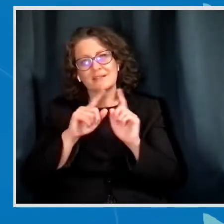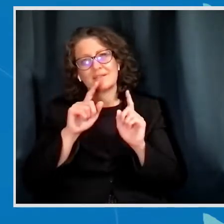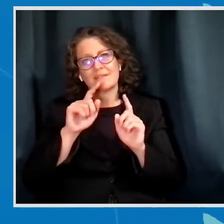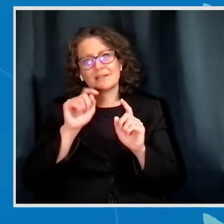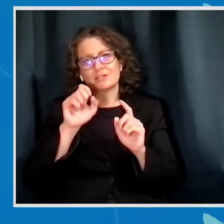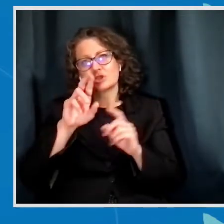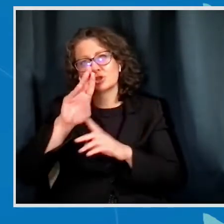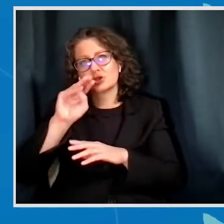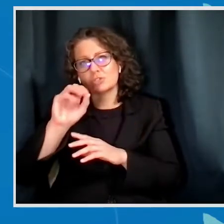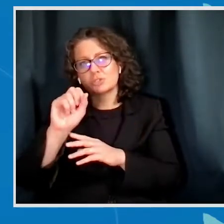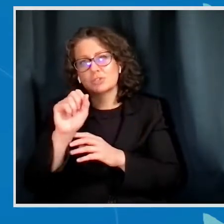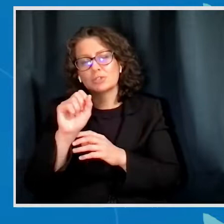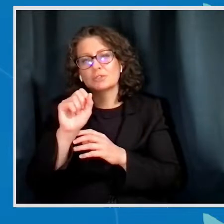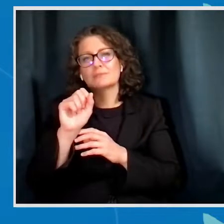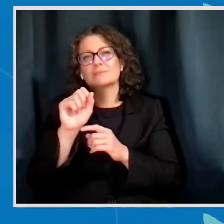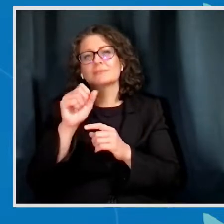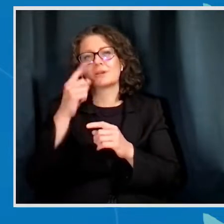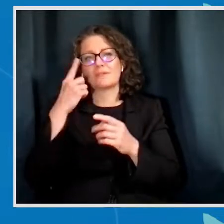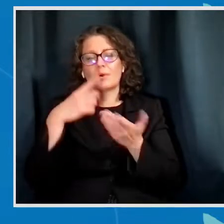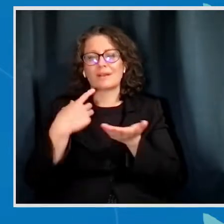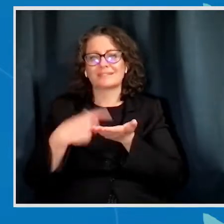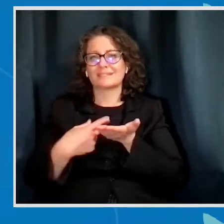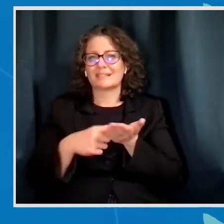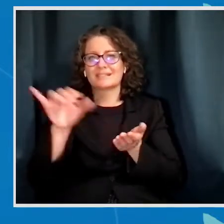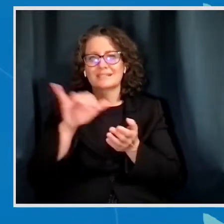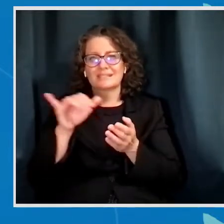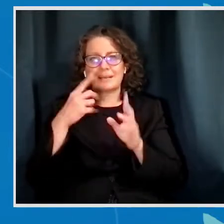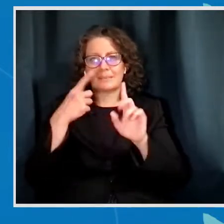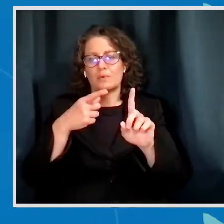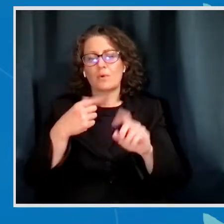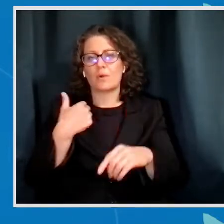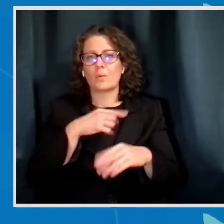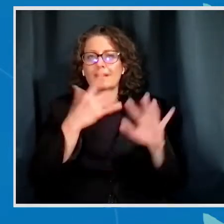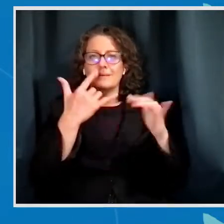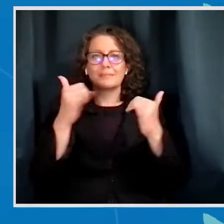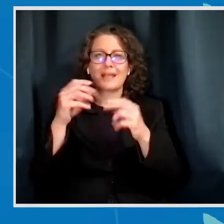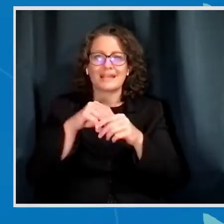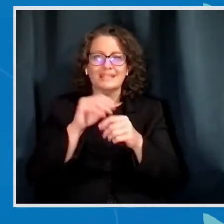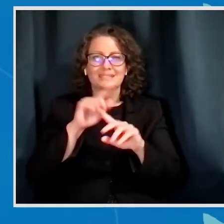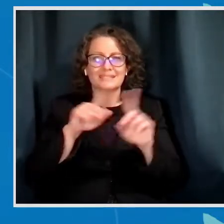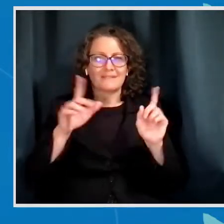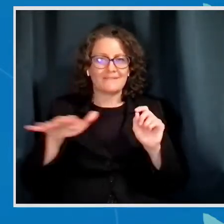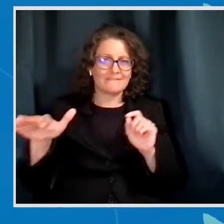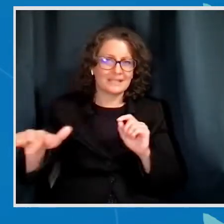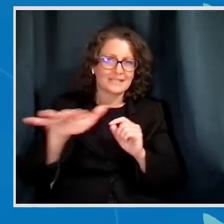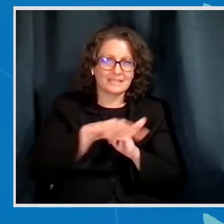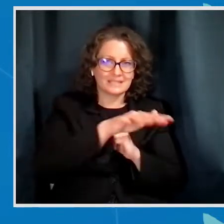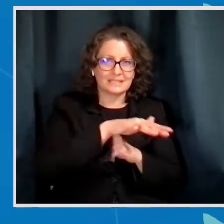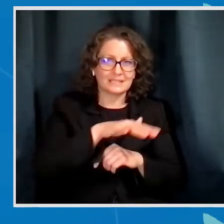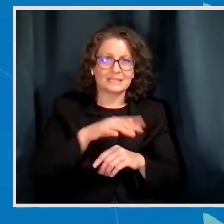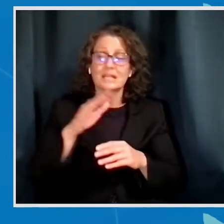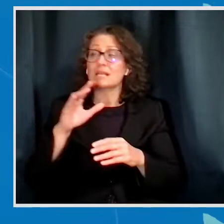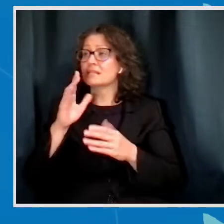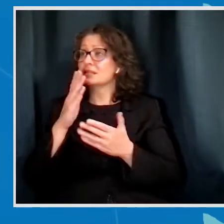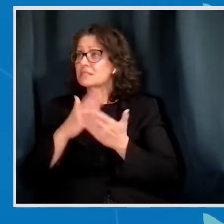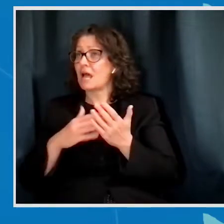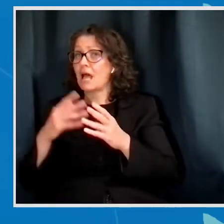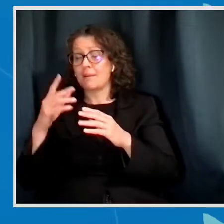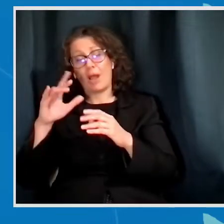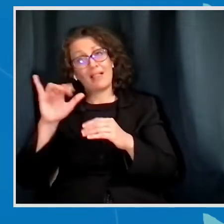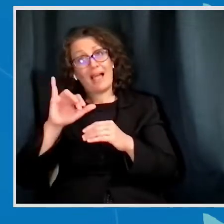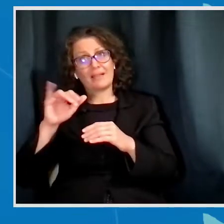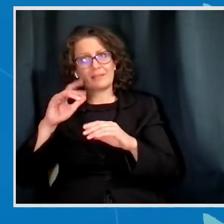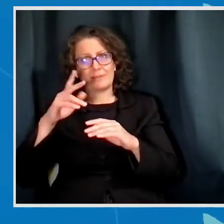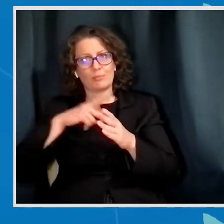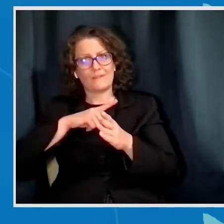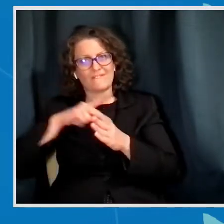discussing the same thing. We're playing in different fields. Some are playing like the professional sports in the stadium. Some of